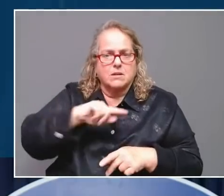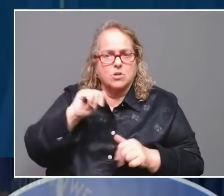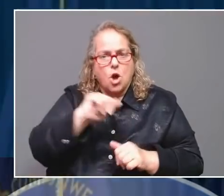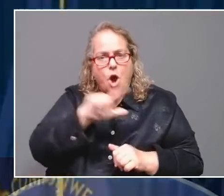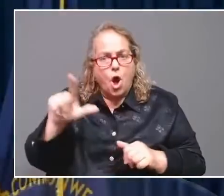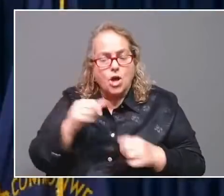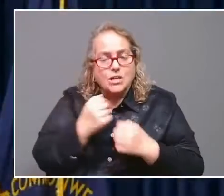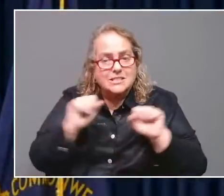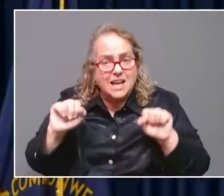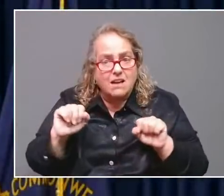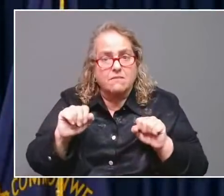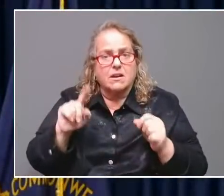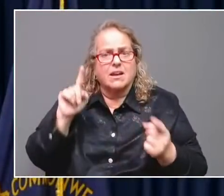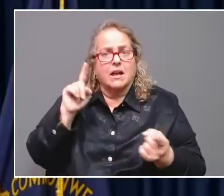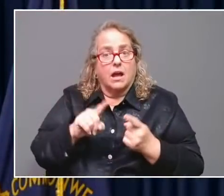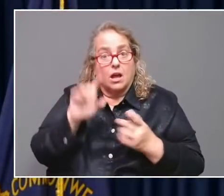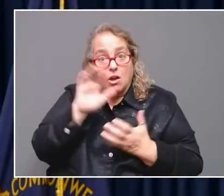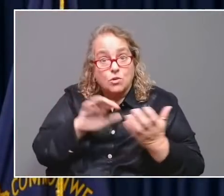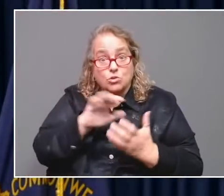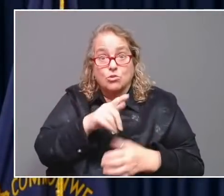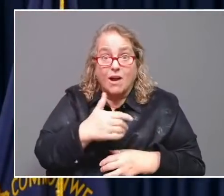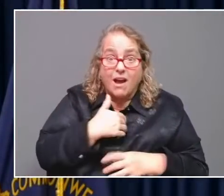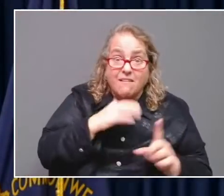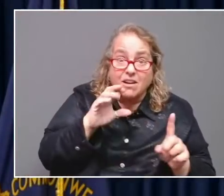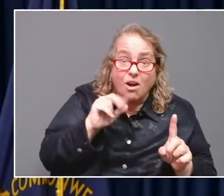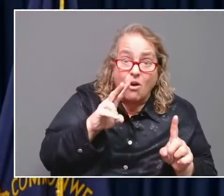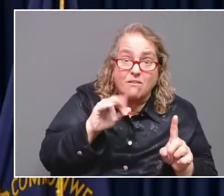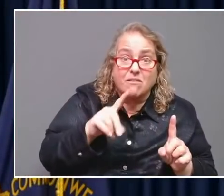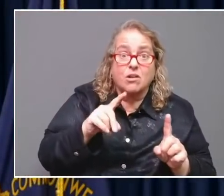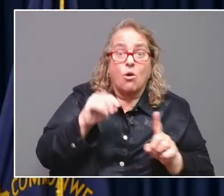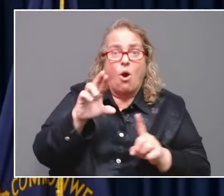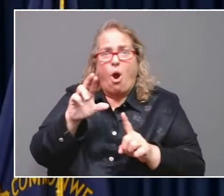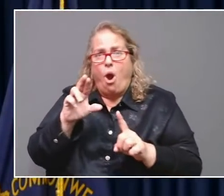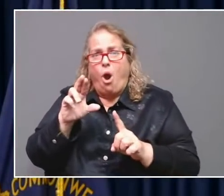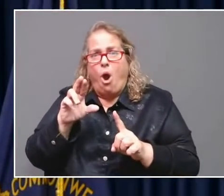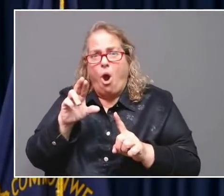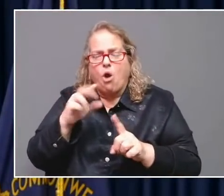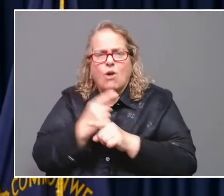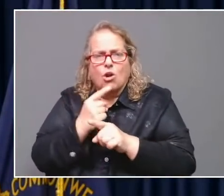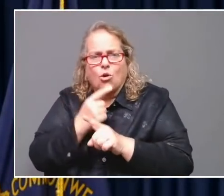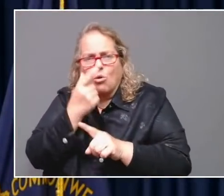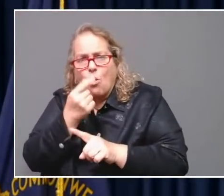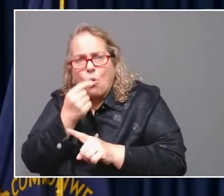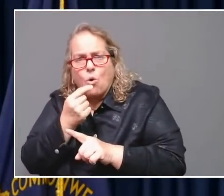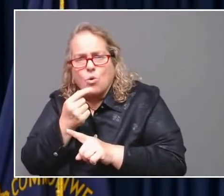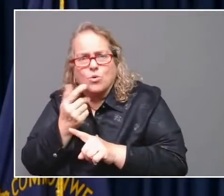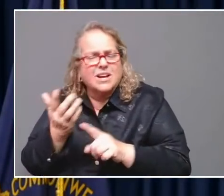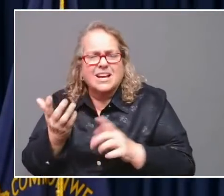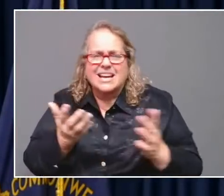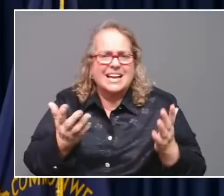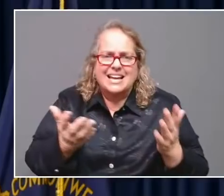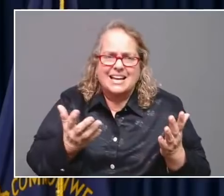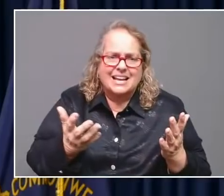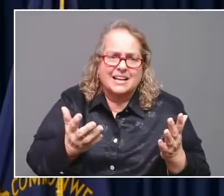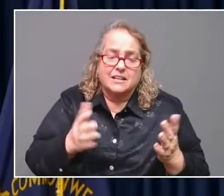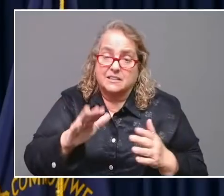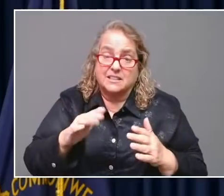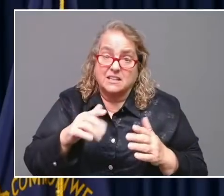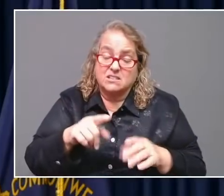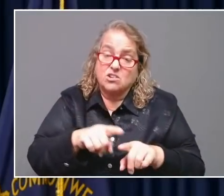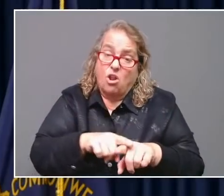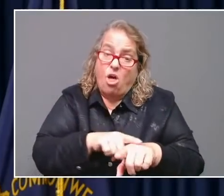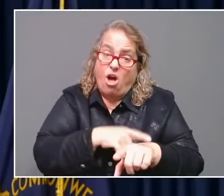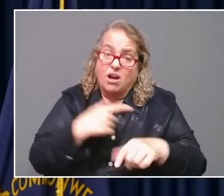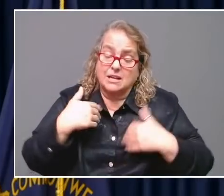confusion about do other people have COVID or do they just have the common cold. Folks, this has been a long, tiring road. All of us